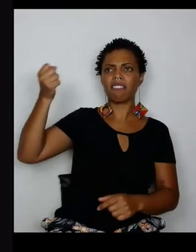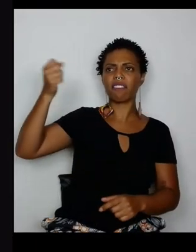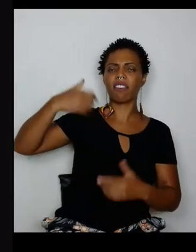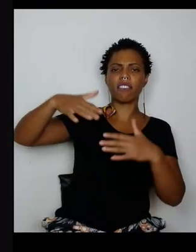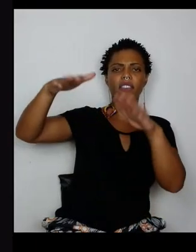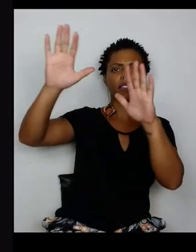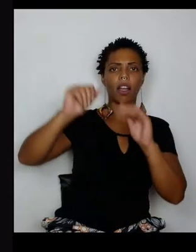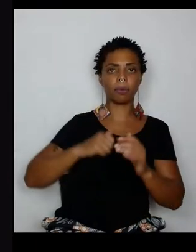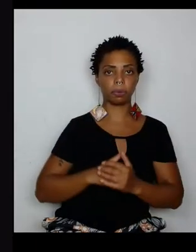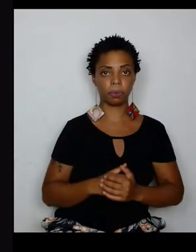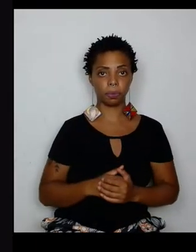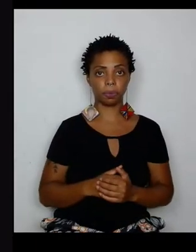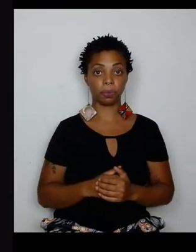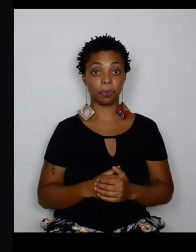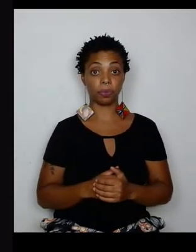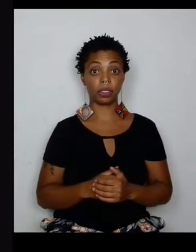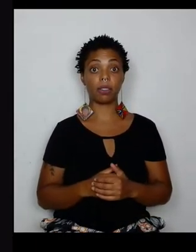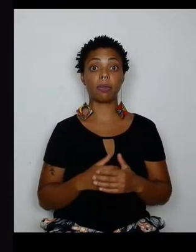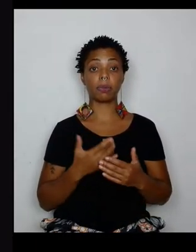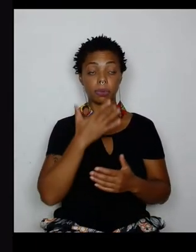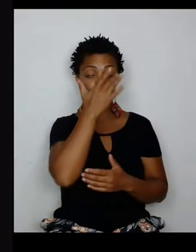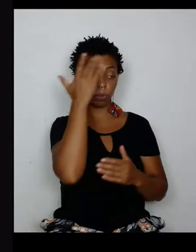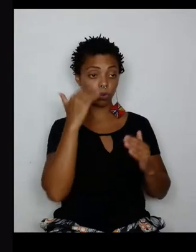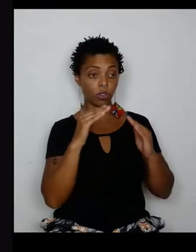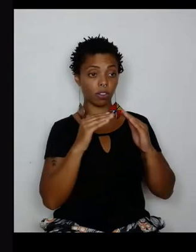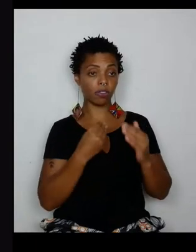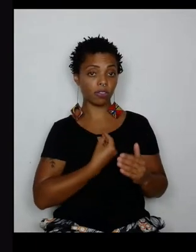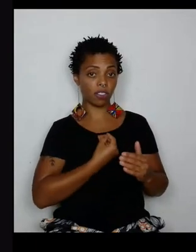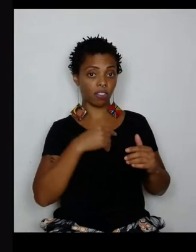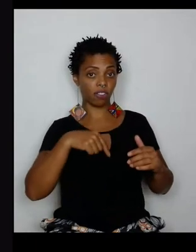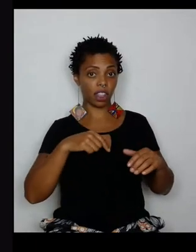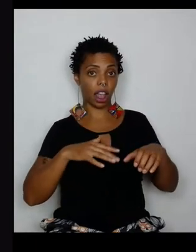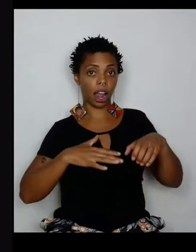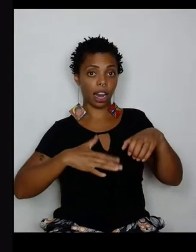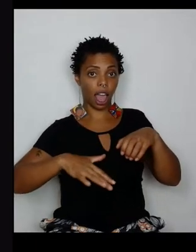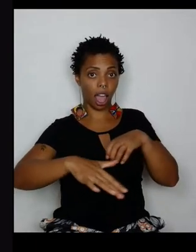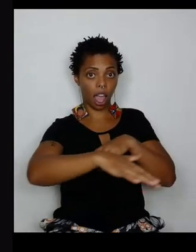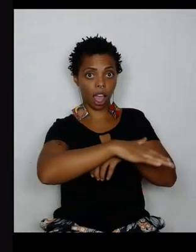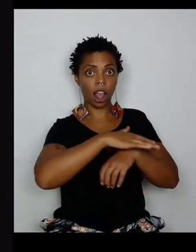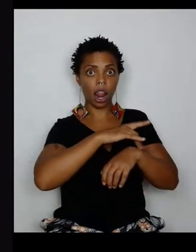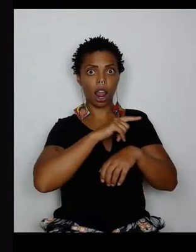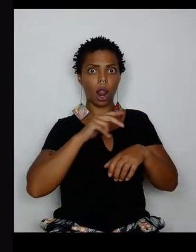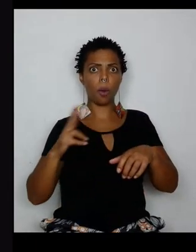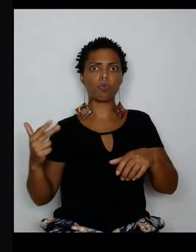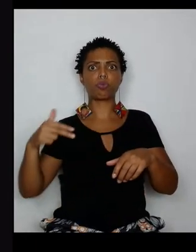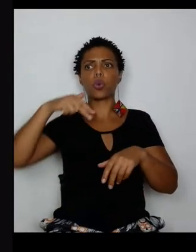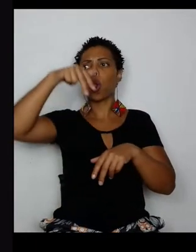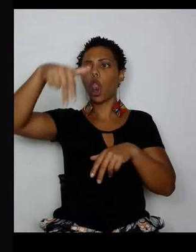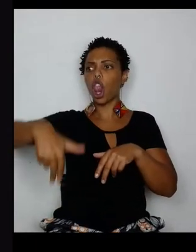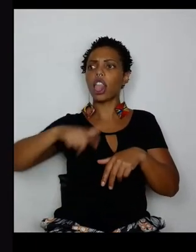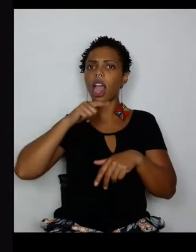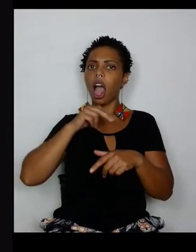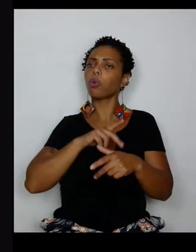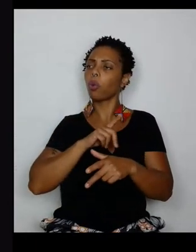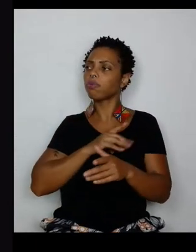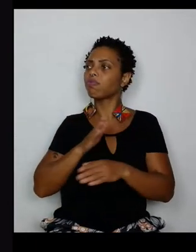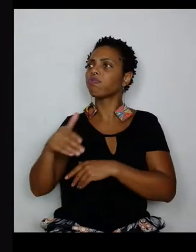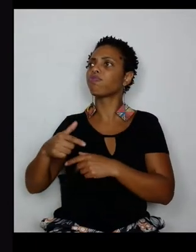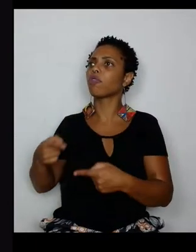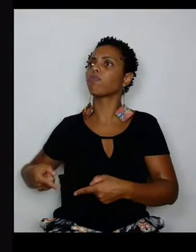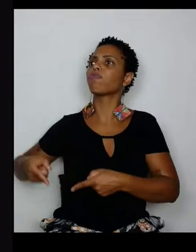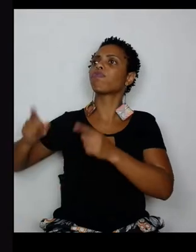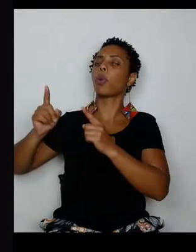jumped into the water and came back in force to attack them the spanish decimated